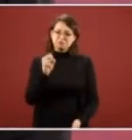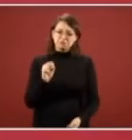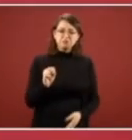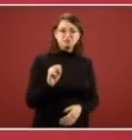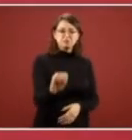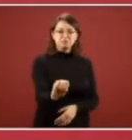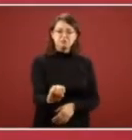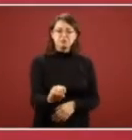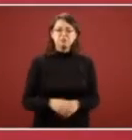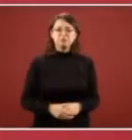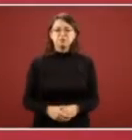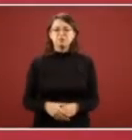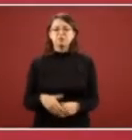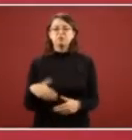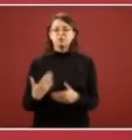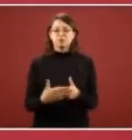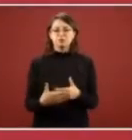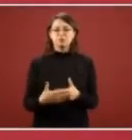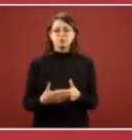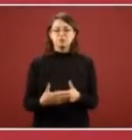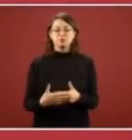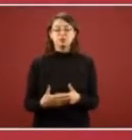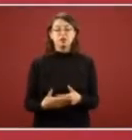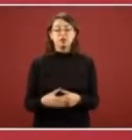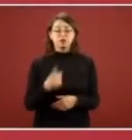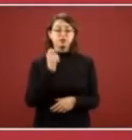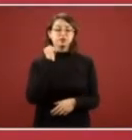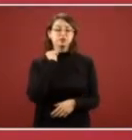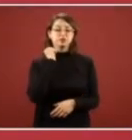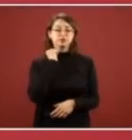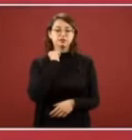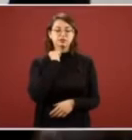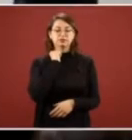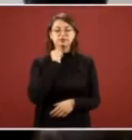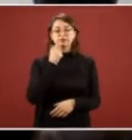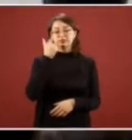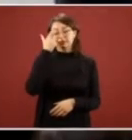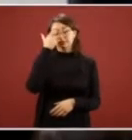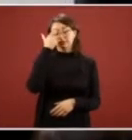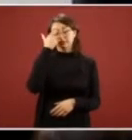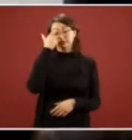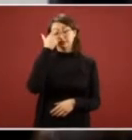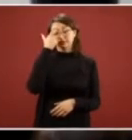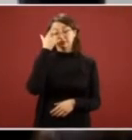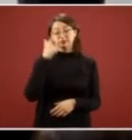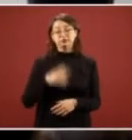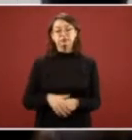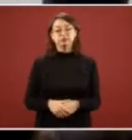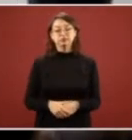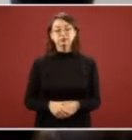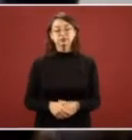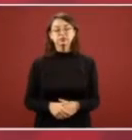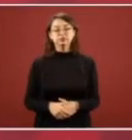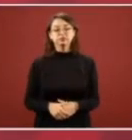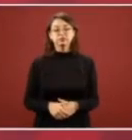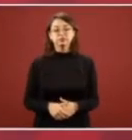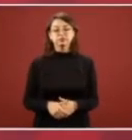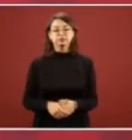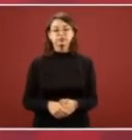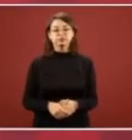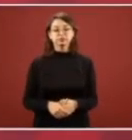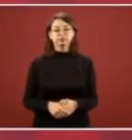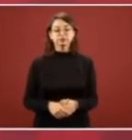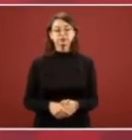días más, in a few more days. En el Senado. In the Senate. Esto va a ayudar mucho. This will